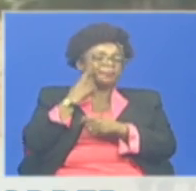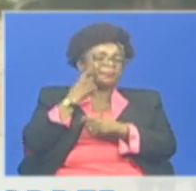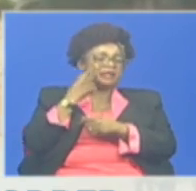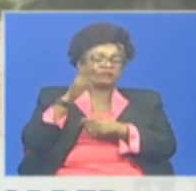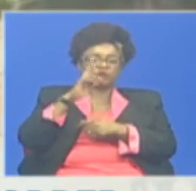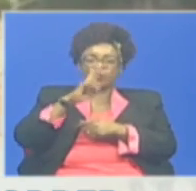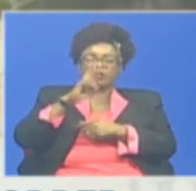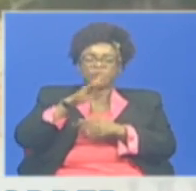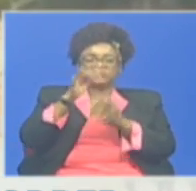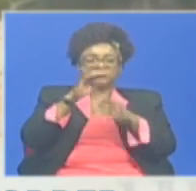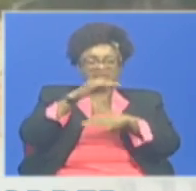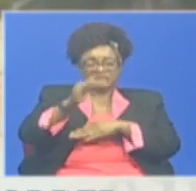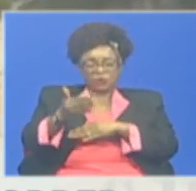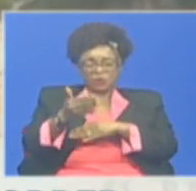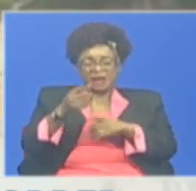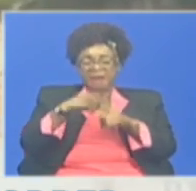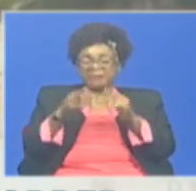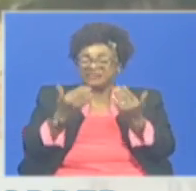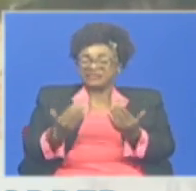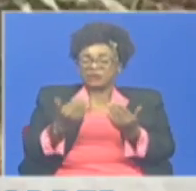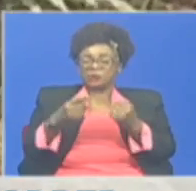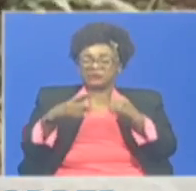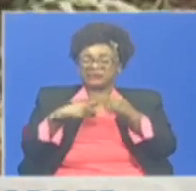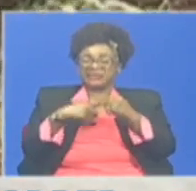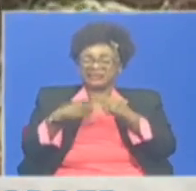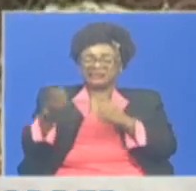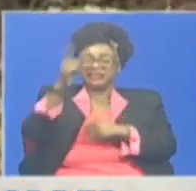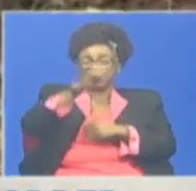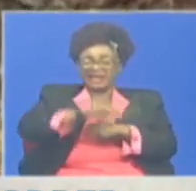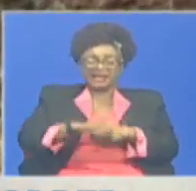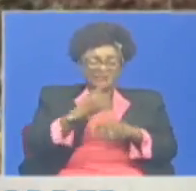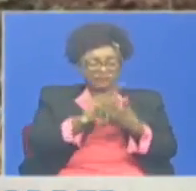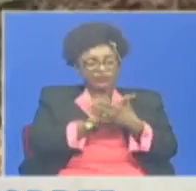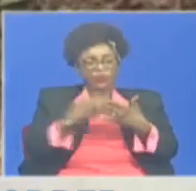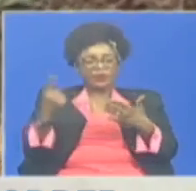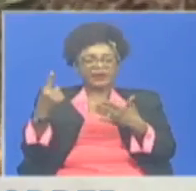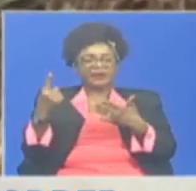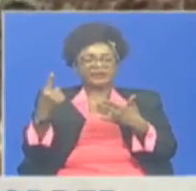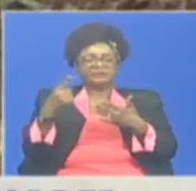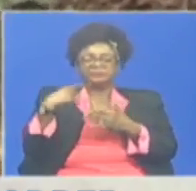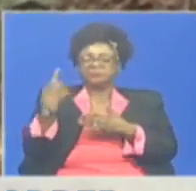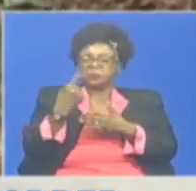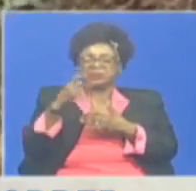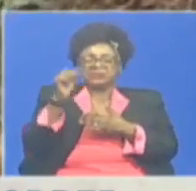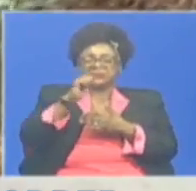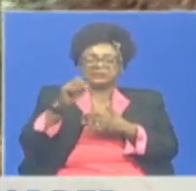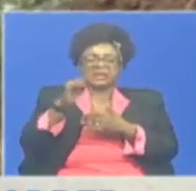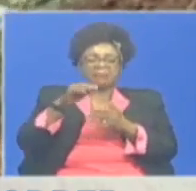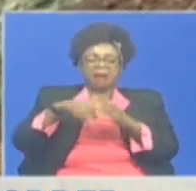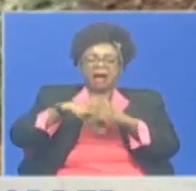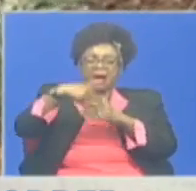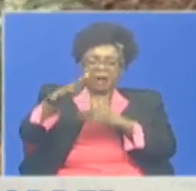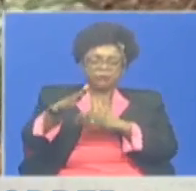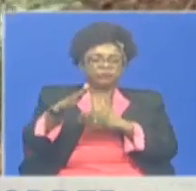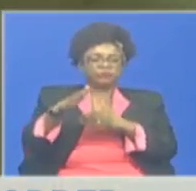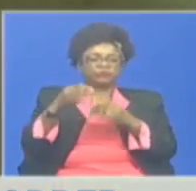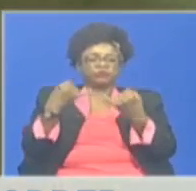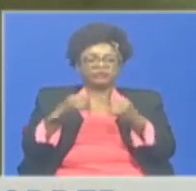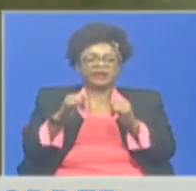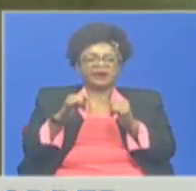are staying at home for 6 days of the week. Sam steps out once a week to replenish the family